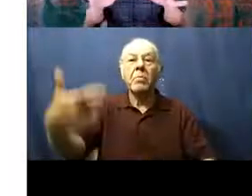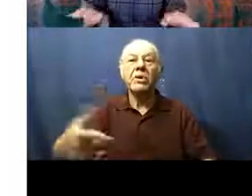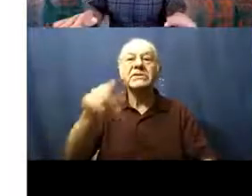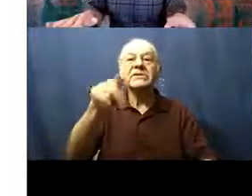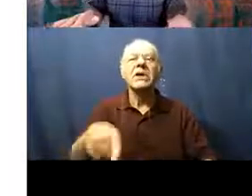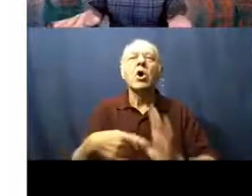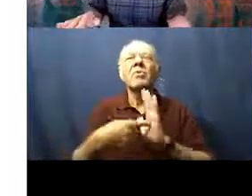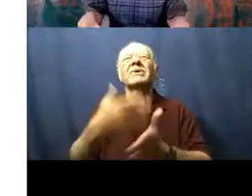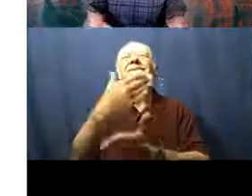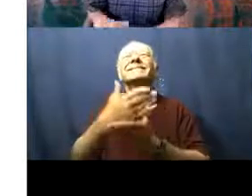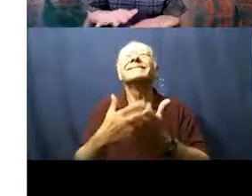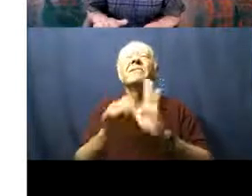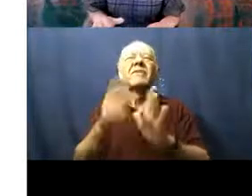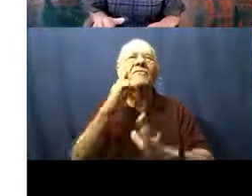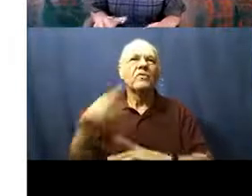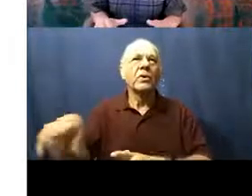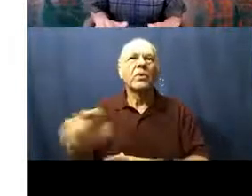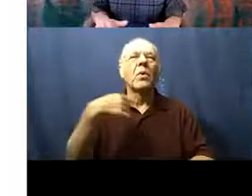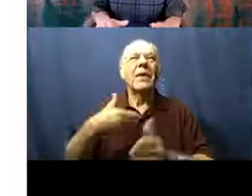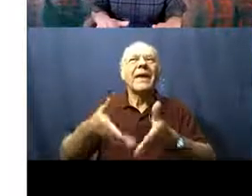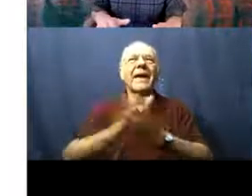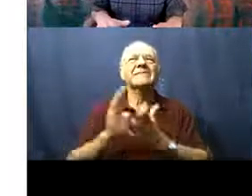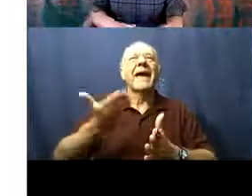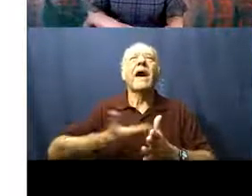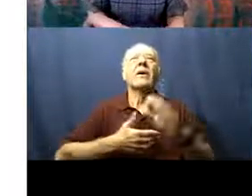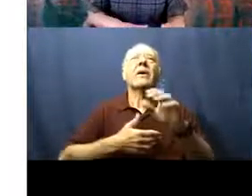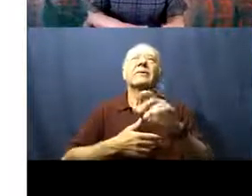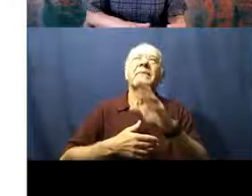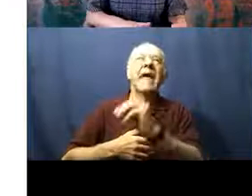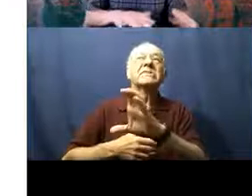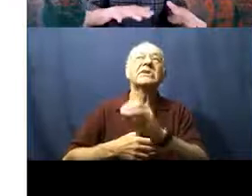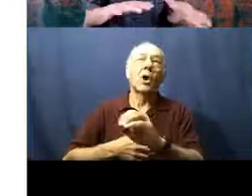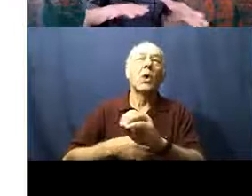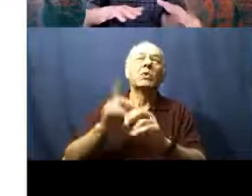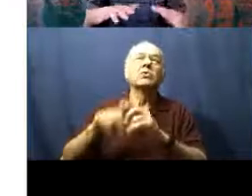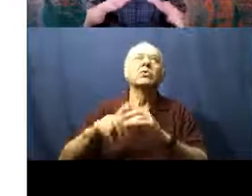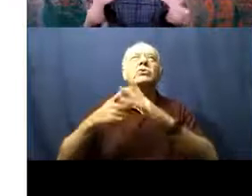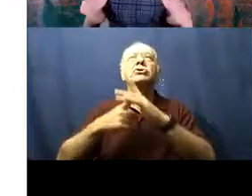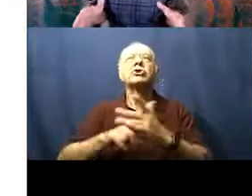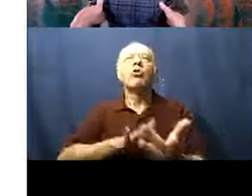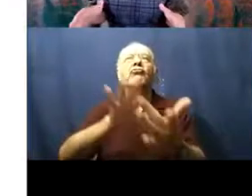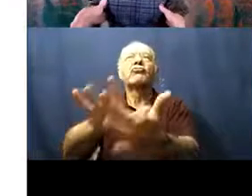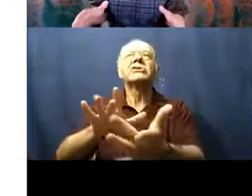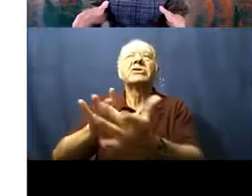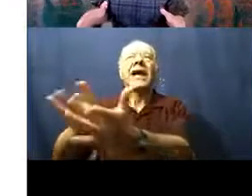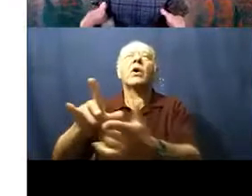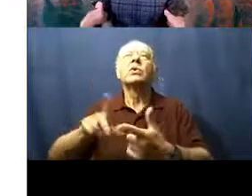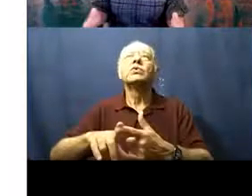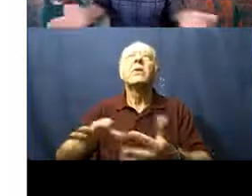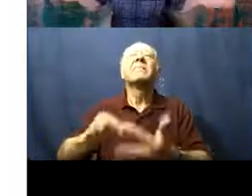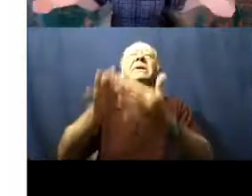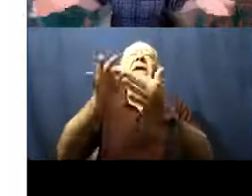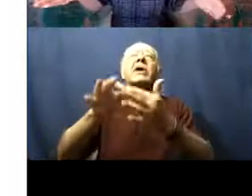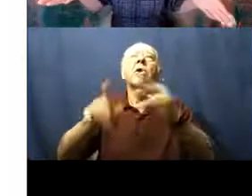represents some examples for you as we asked our managed care organizations to begin reaching out to particular populations who